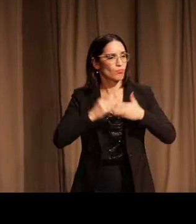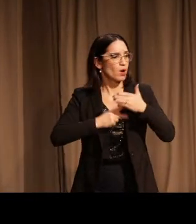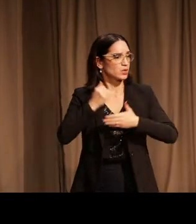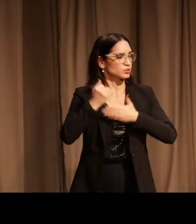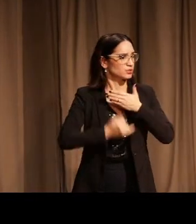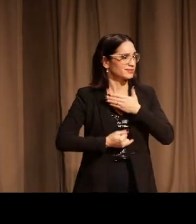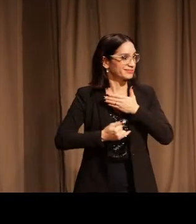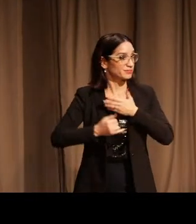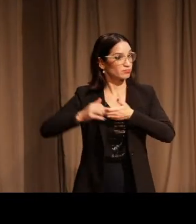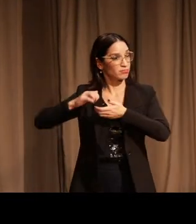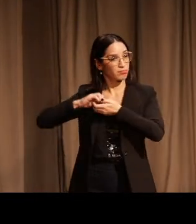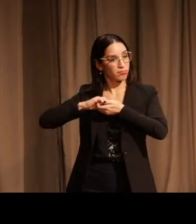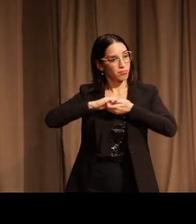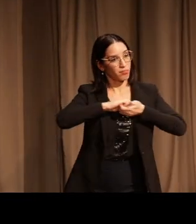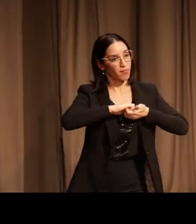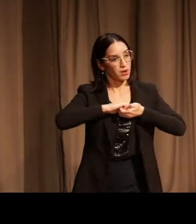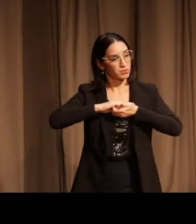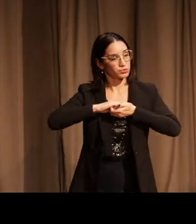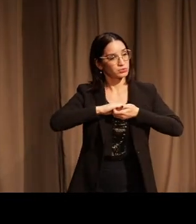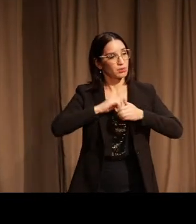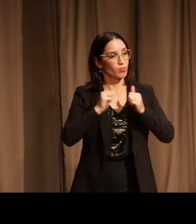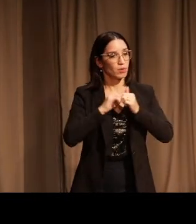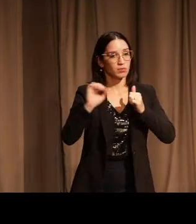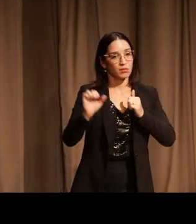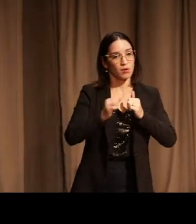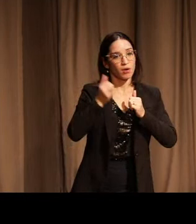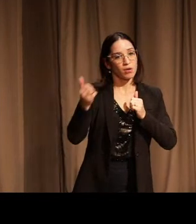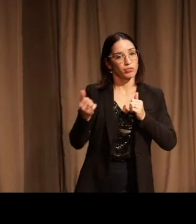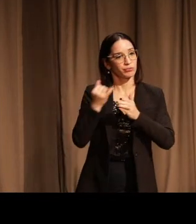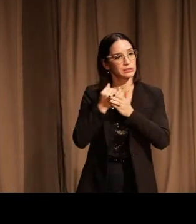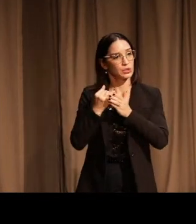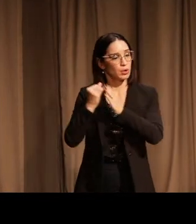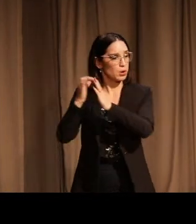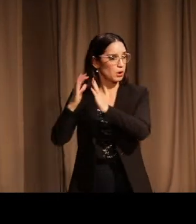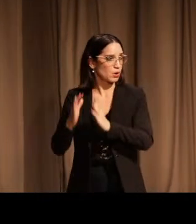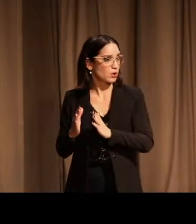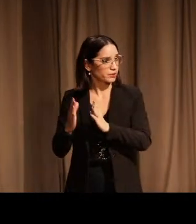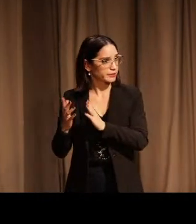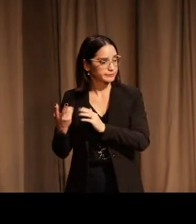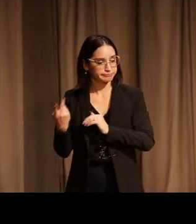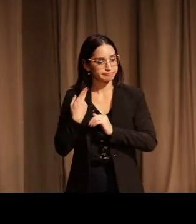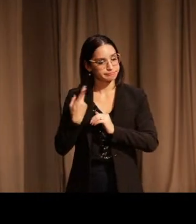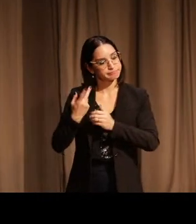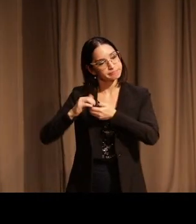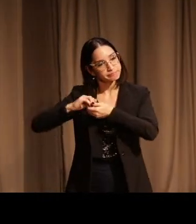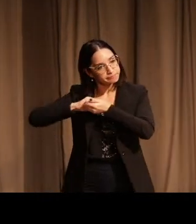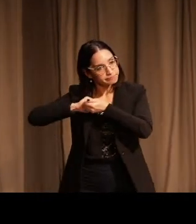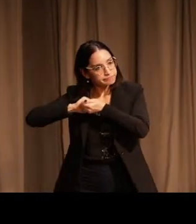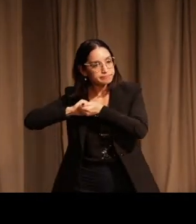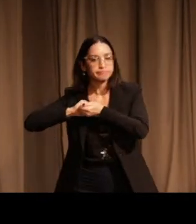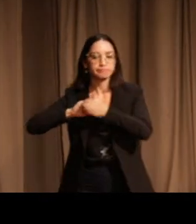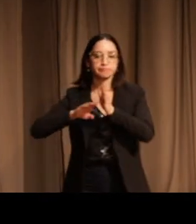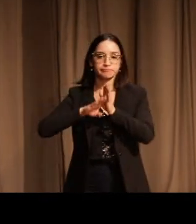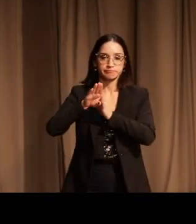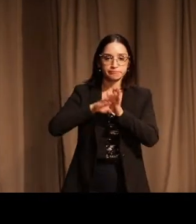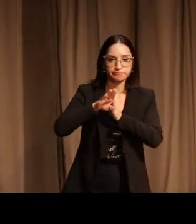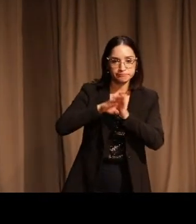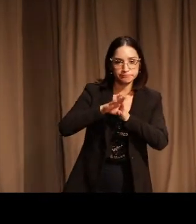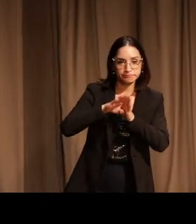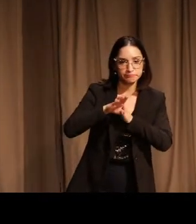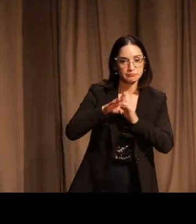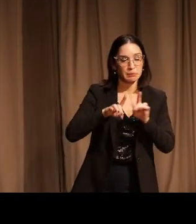partnership with the artist Pedro Garcia, who invited me to think about the image and the